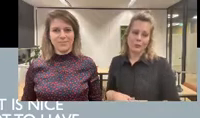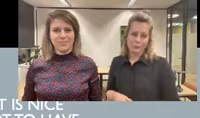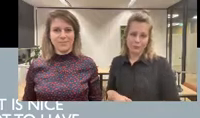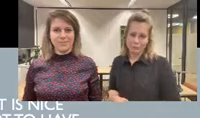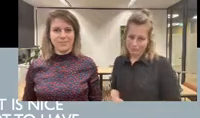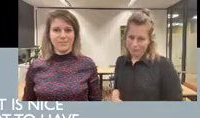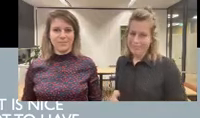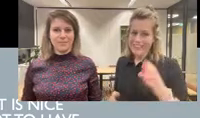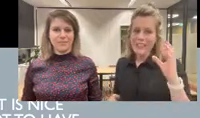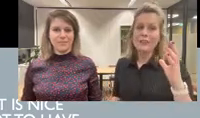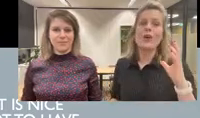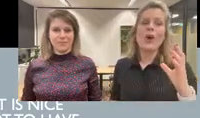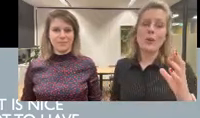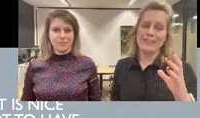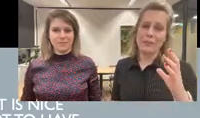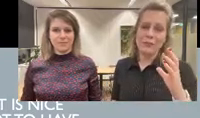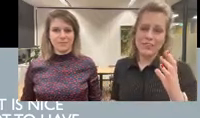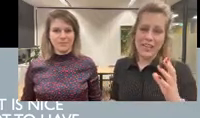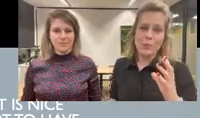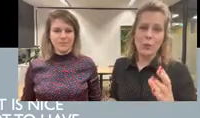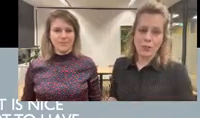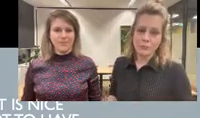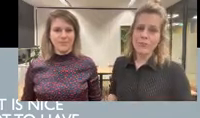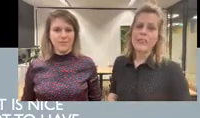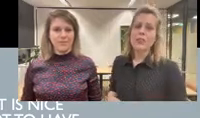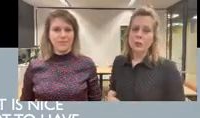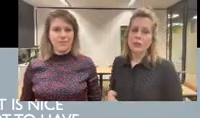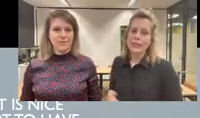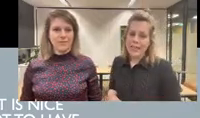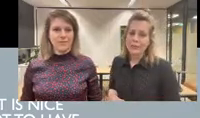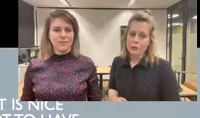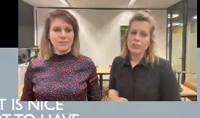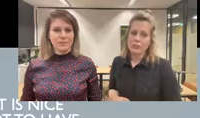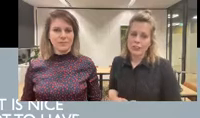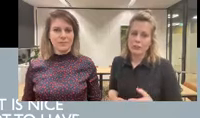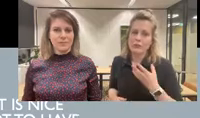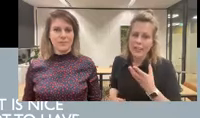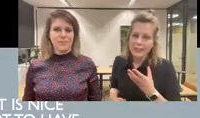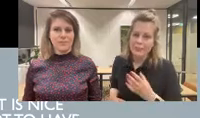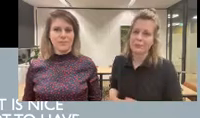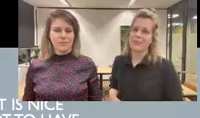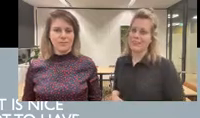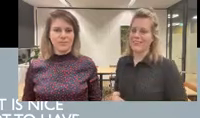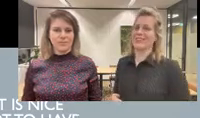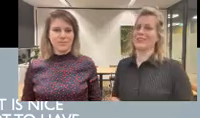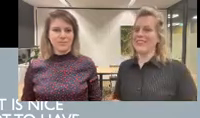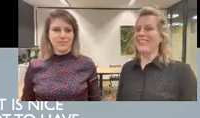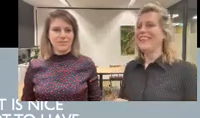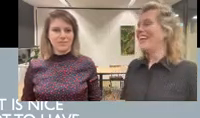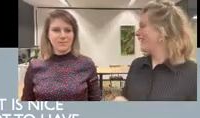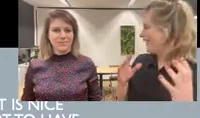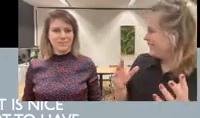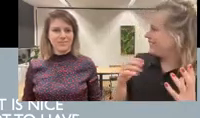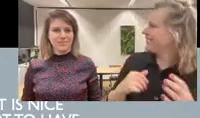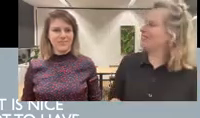this one. If you always have the same one, you would get into each other's face too much. It's